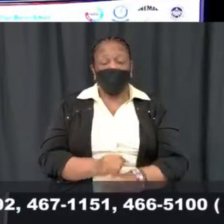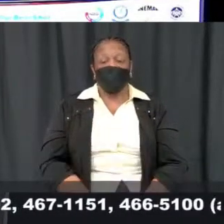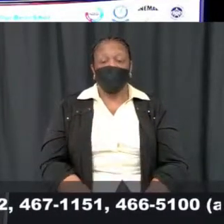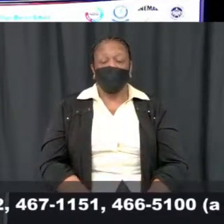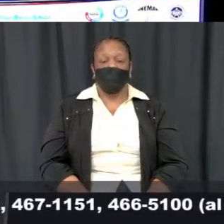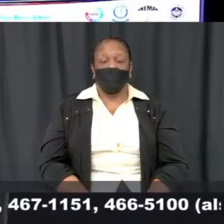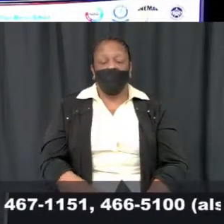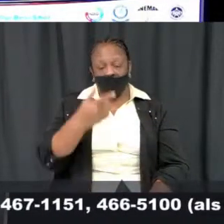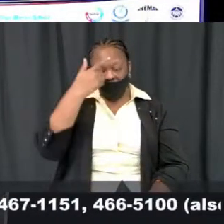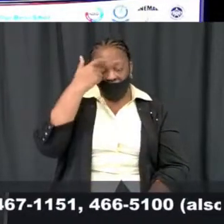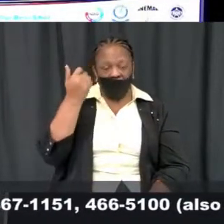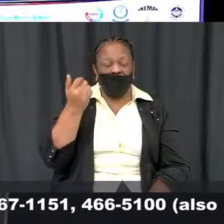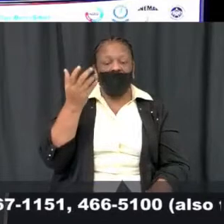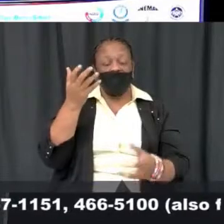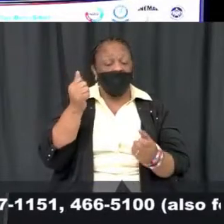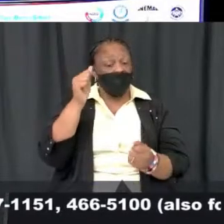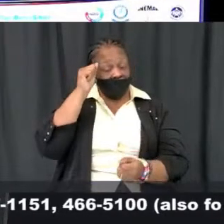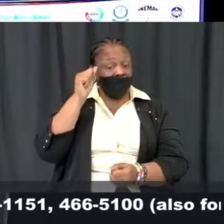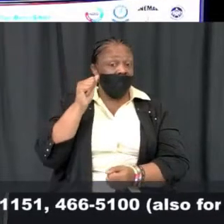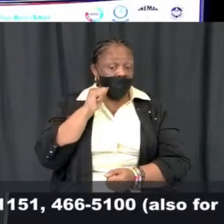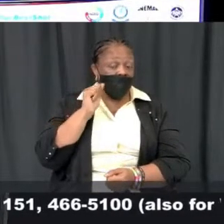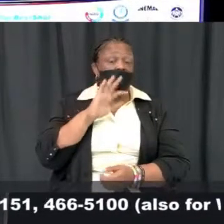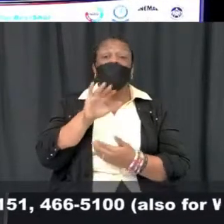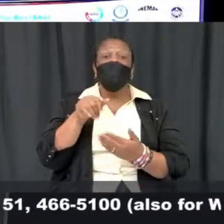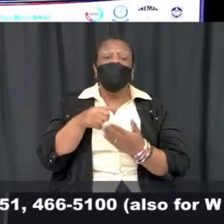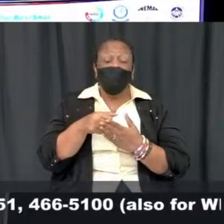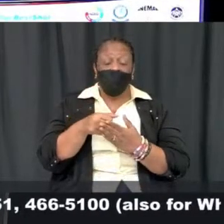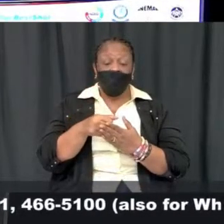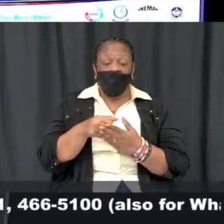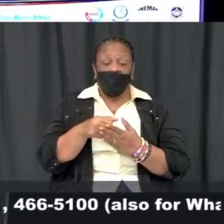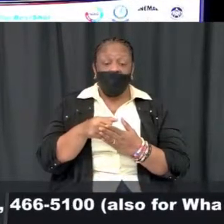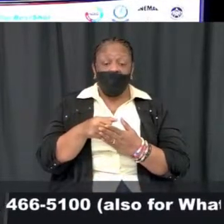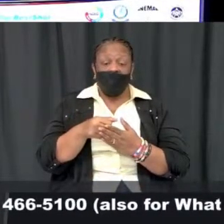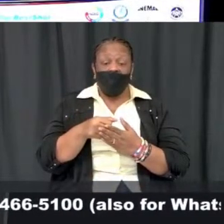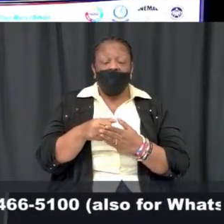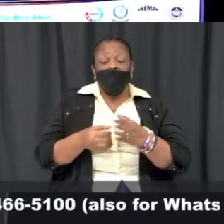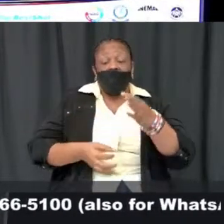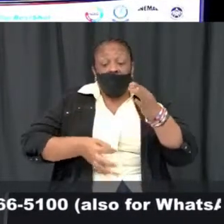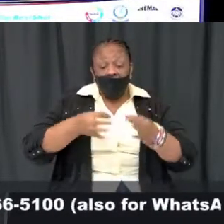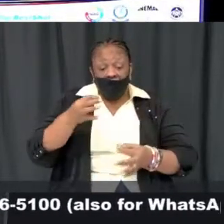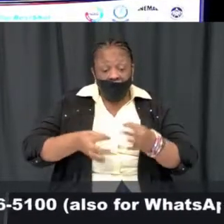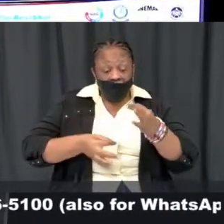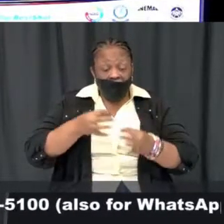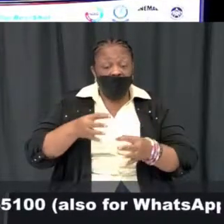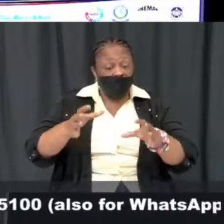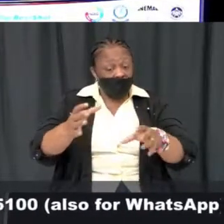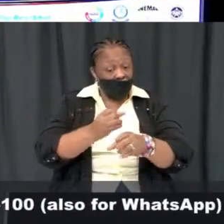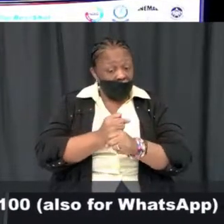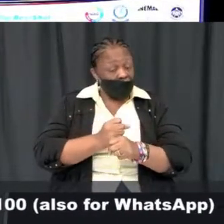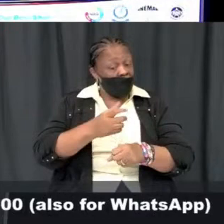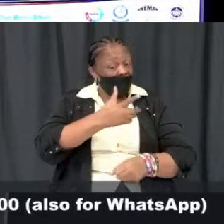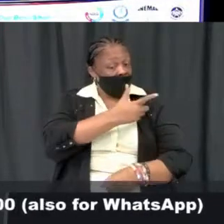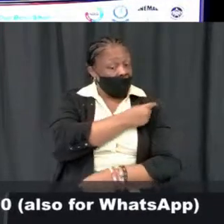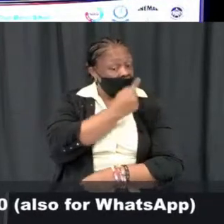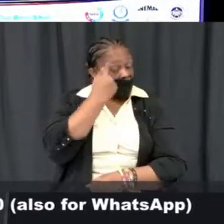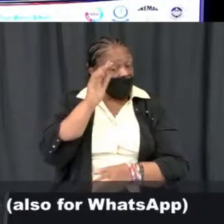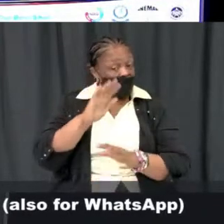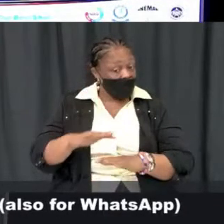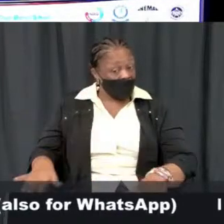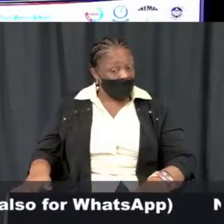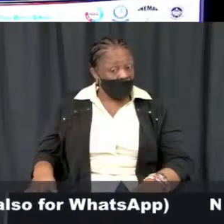if in time we got a vaccine here for children, we'll continue to vaccinate, because we need to